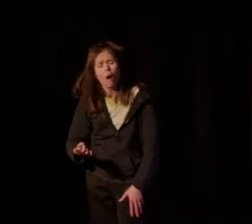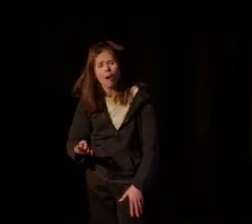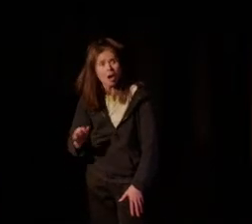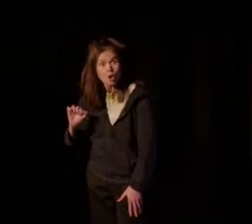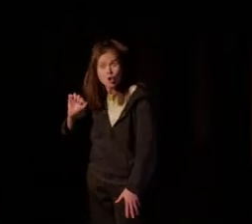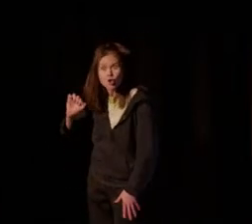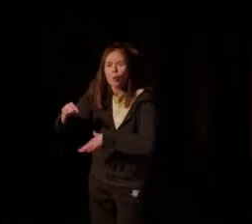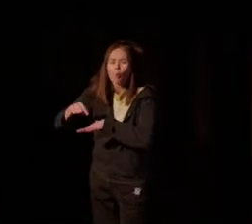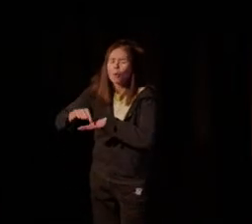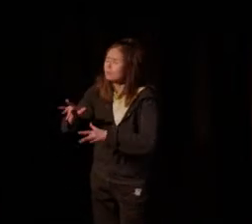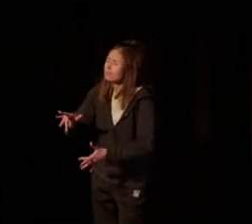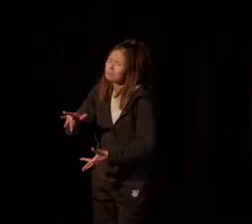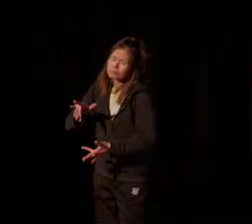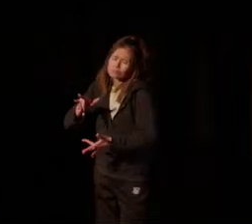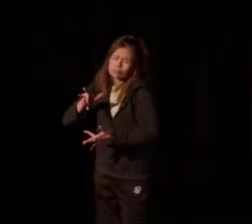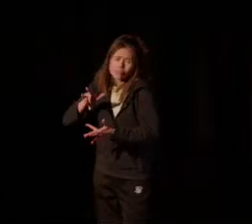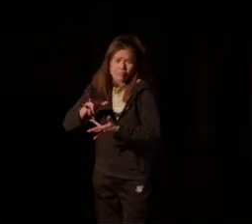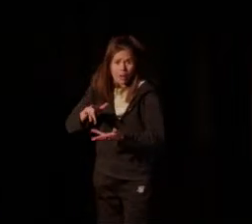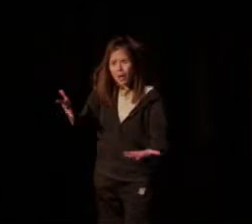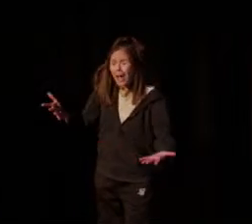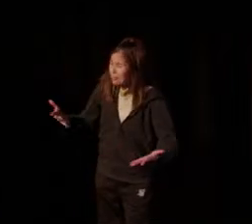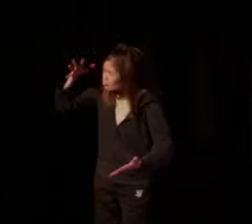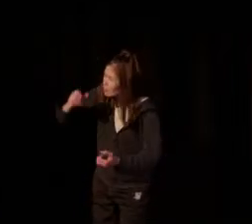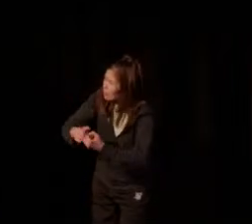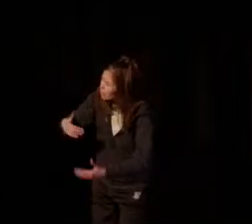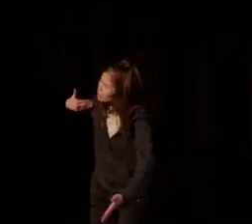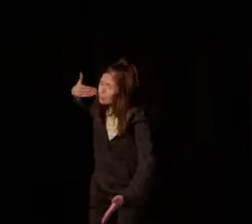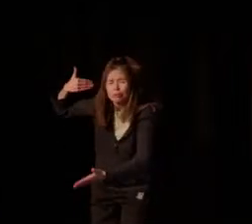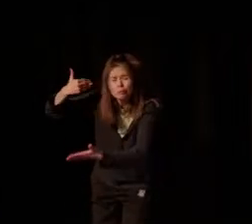loved you since I started.